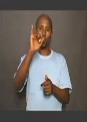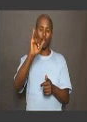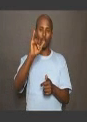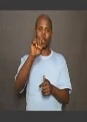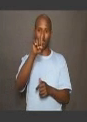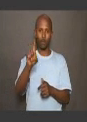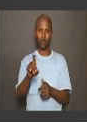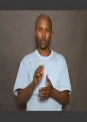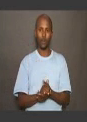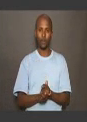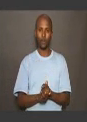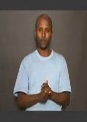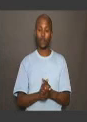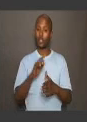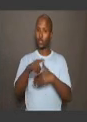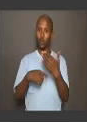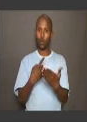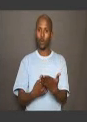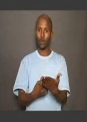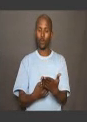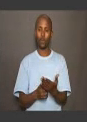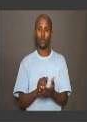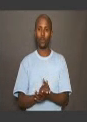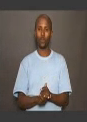equations. So this